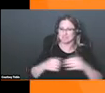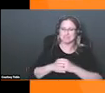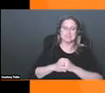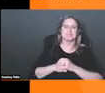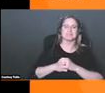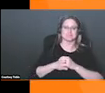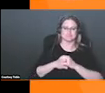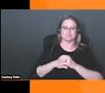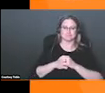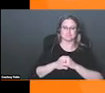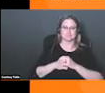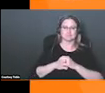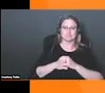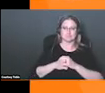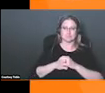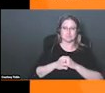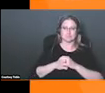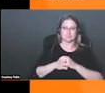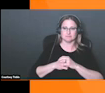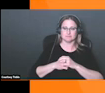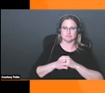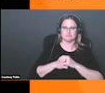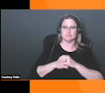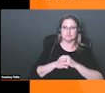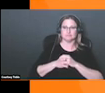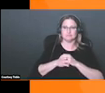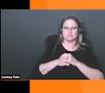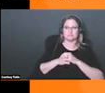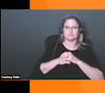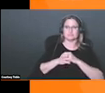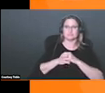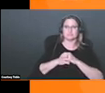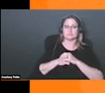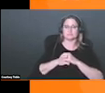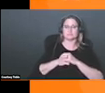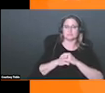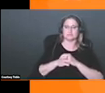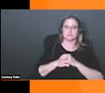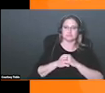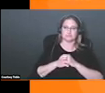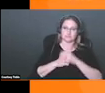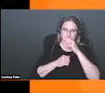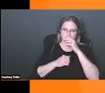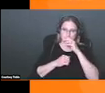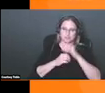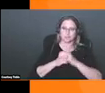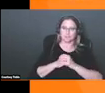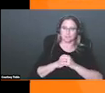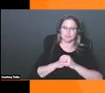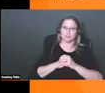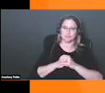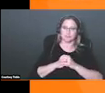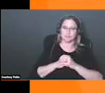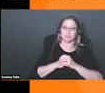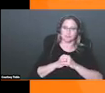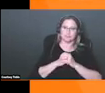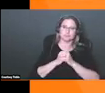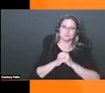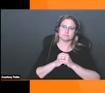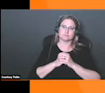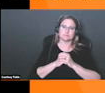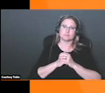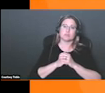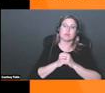And you got to know or figure or allow for the time it's going to take